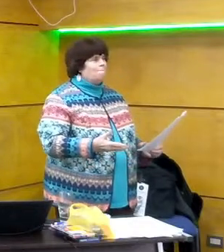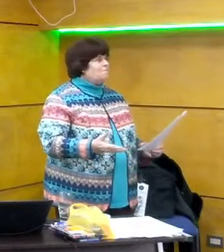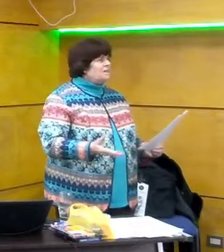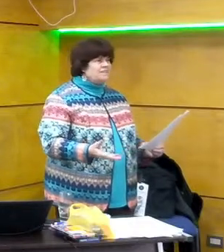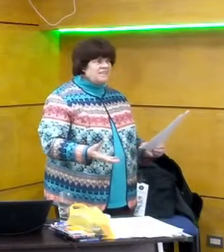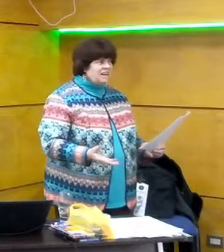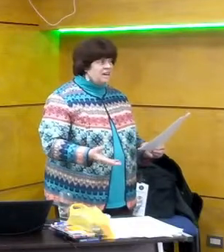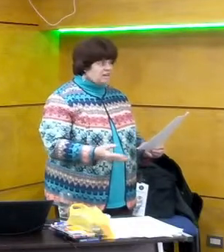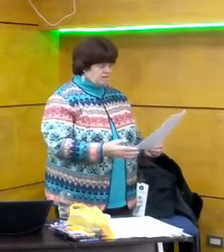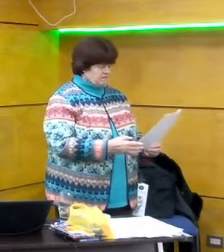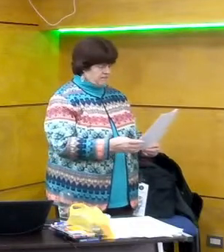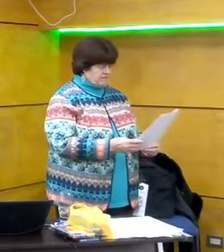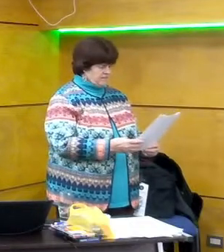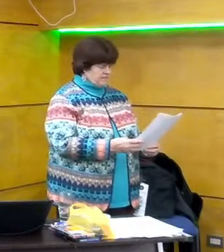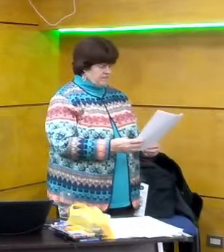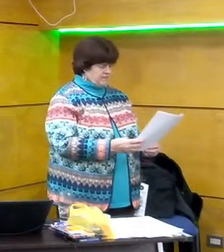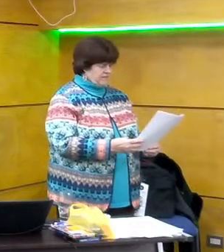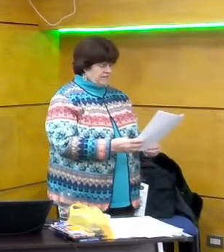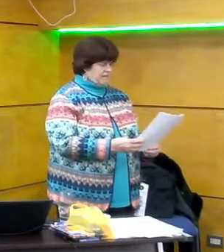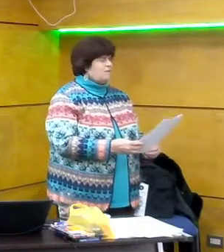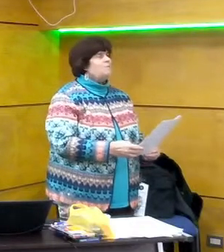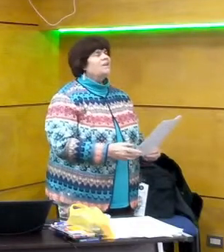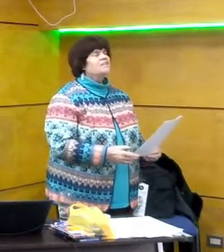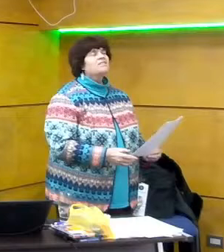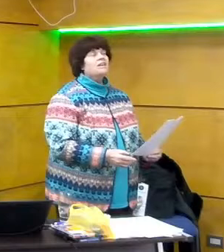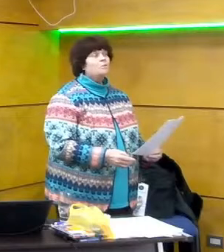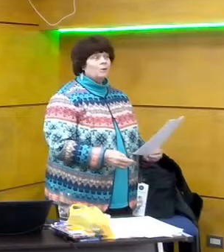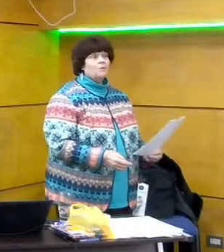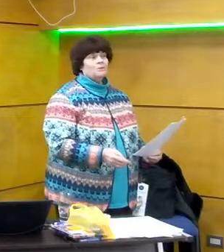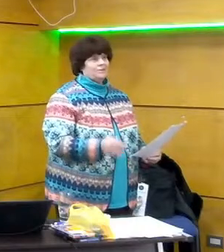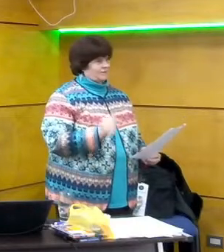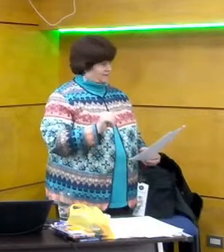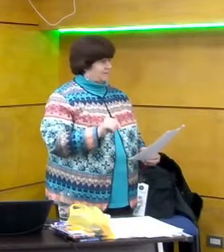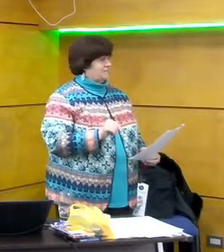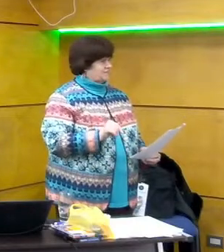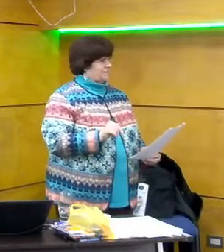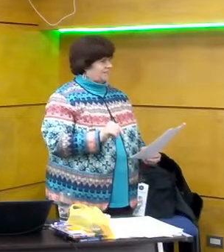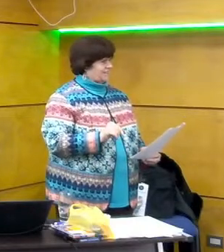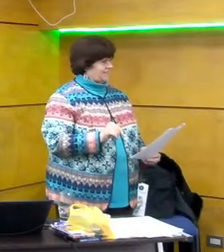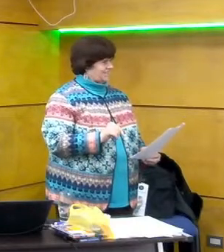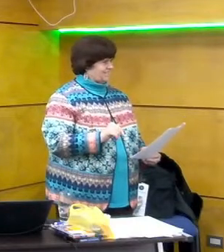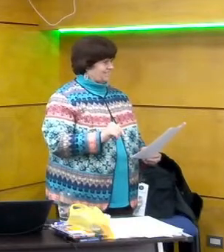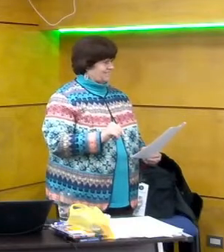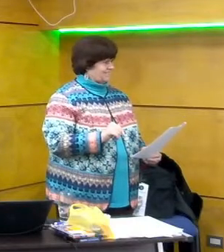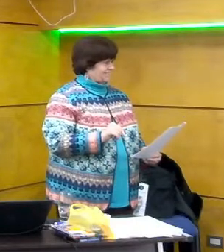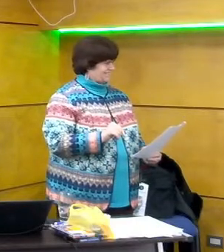were millionaires because they wrote this song.